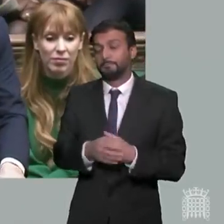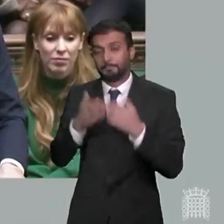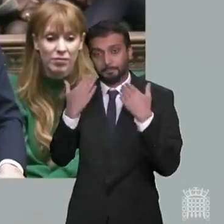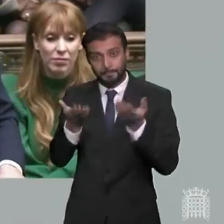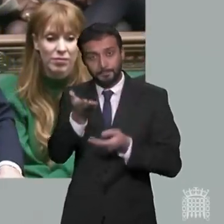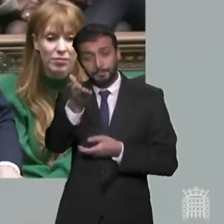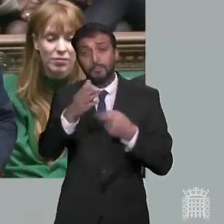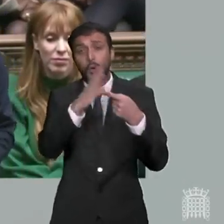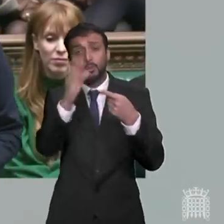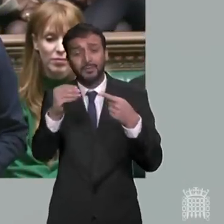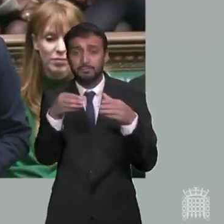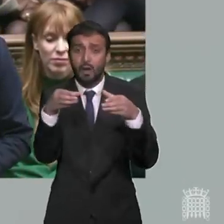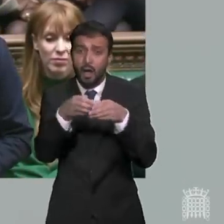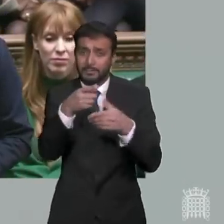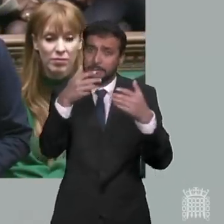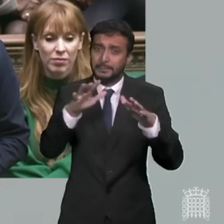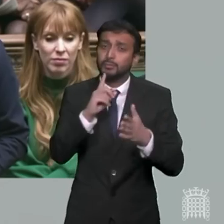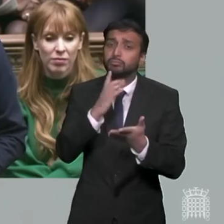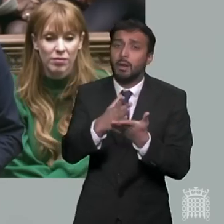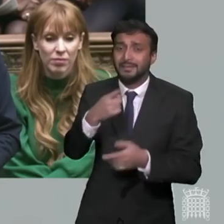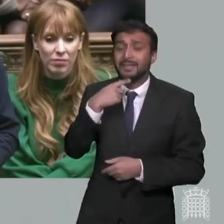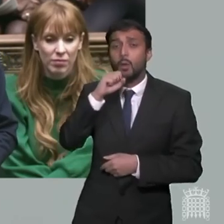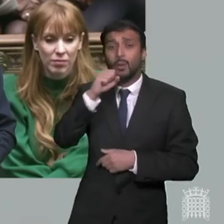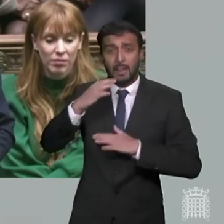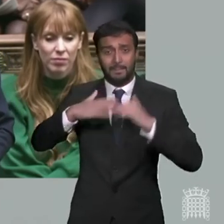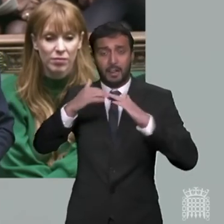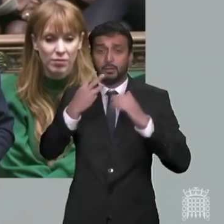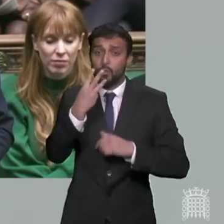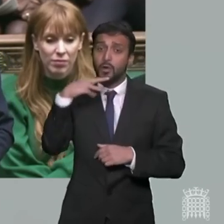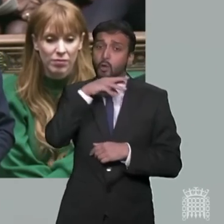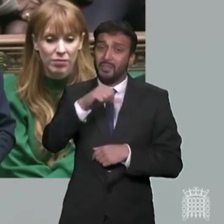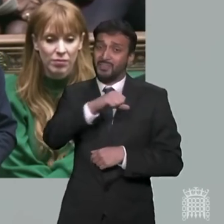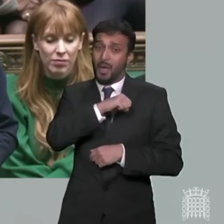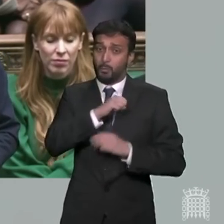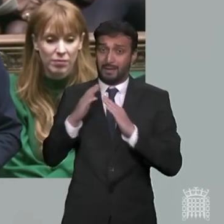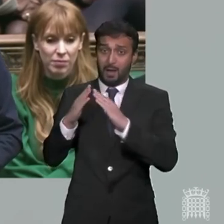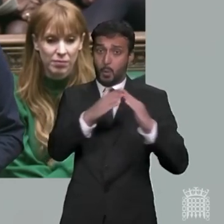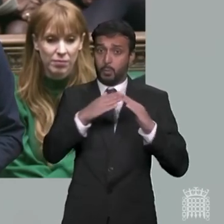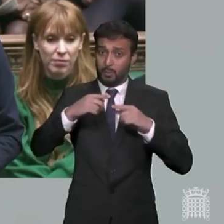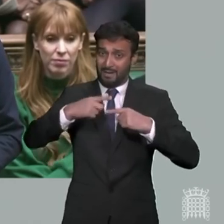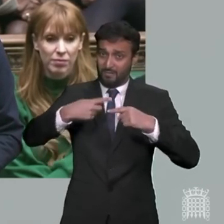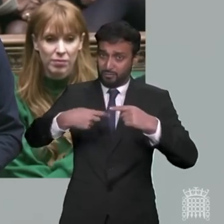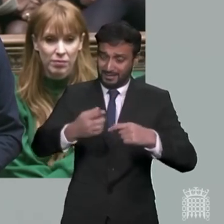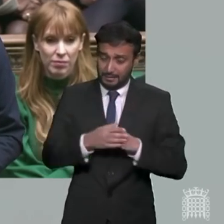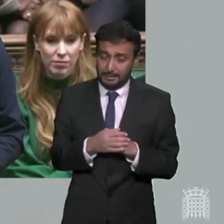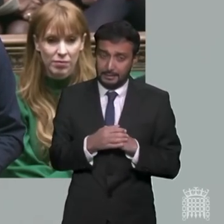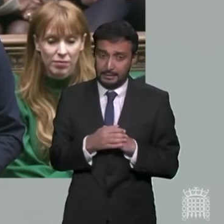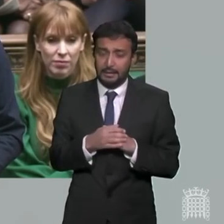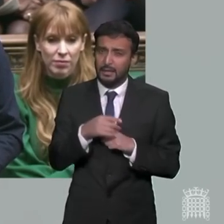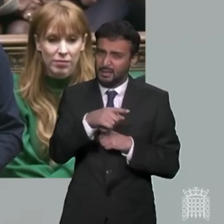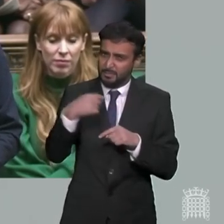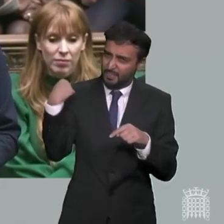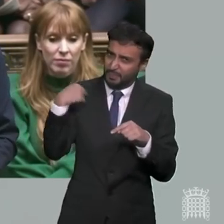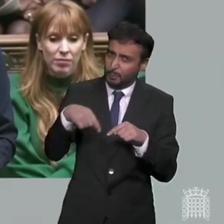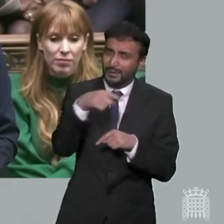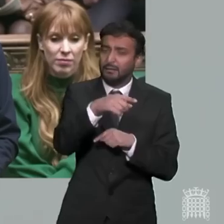it would build 300,000 houses a year. This week, without asking a single voter,